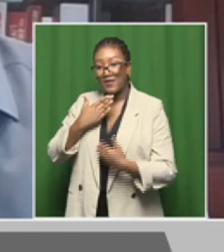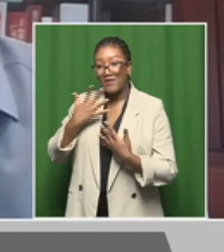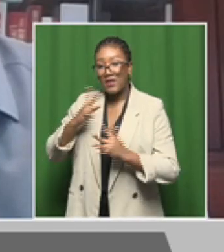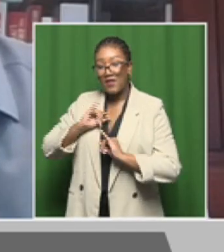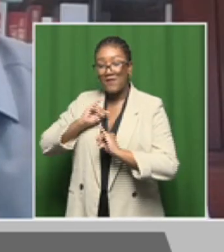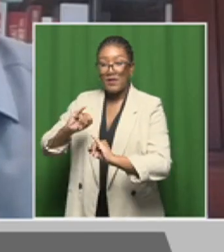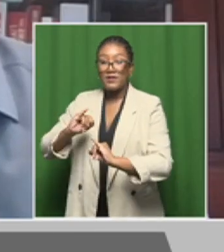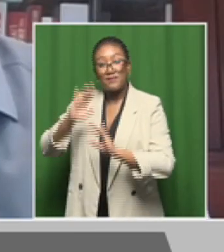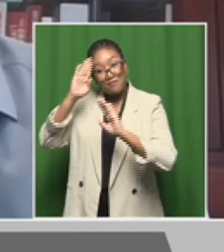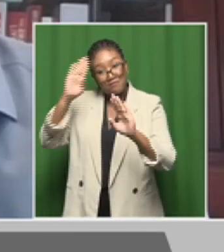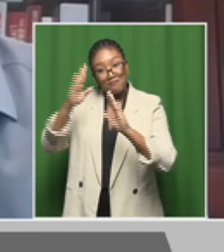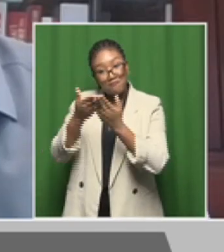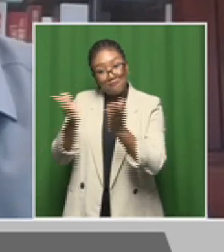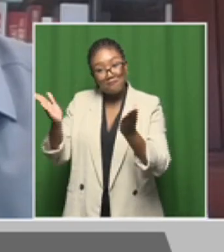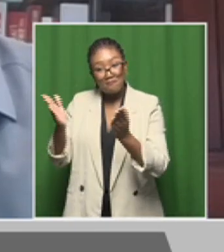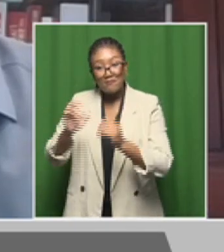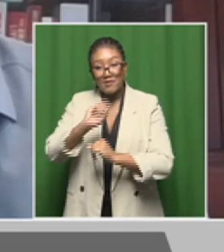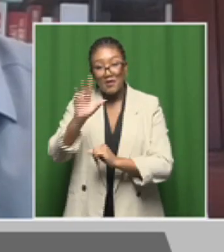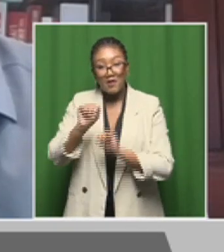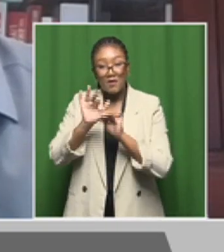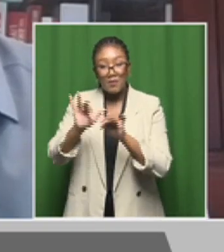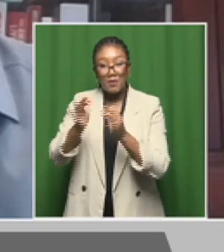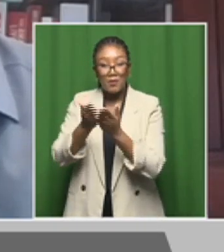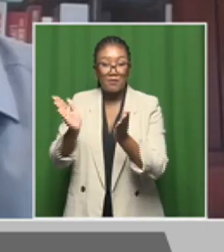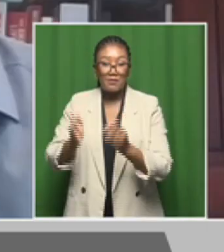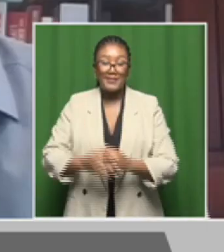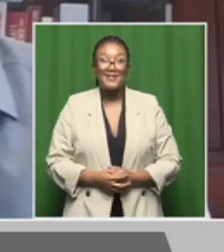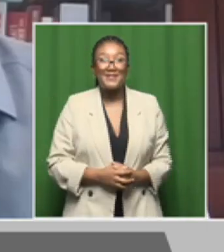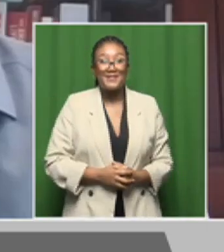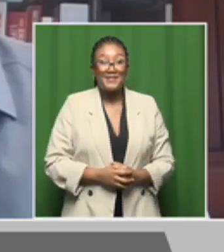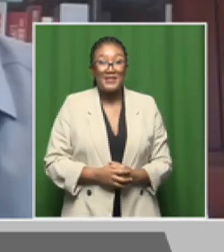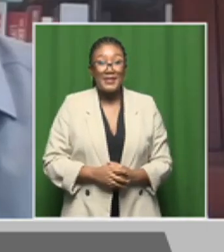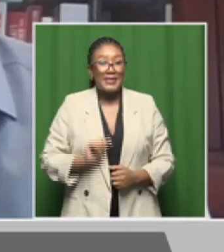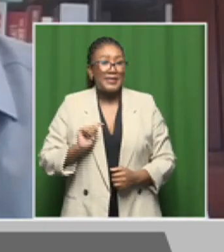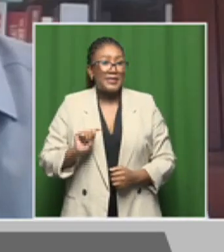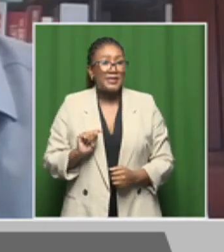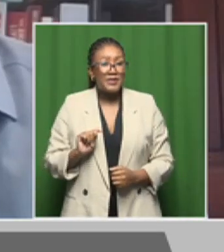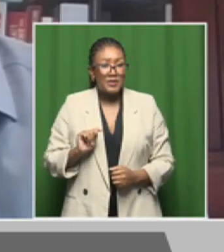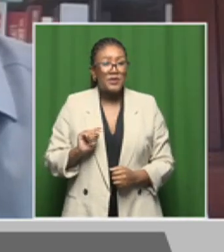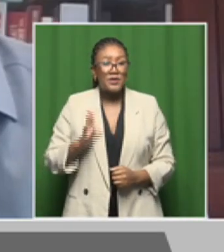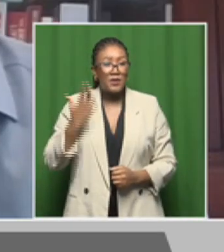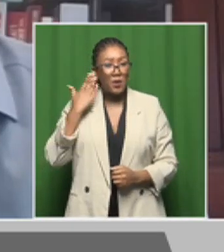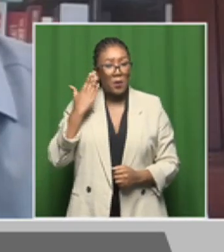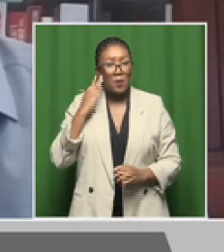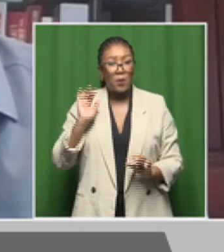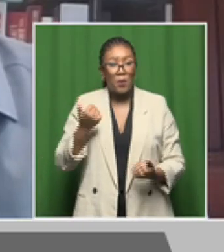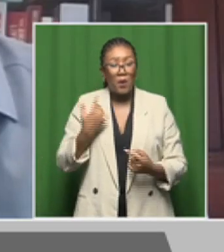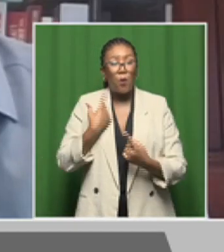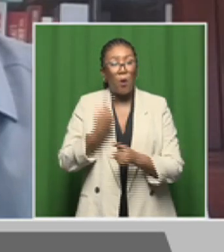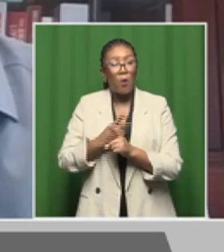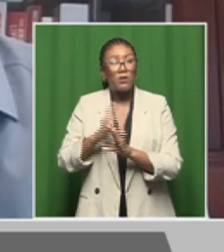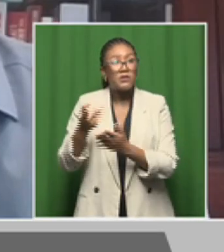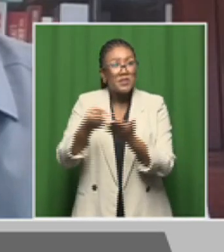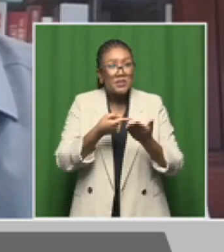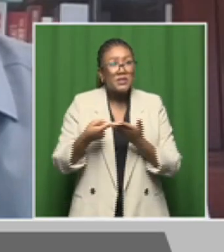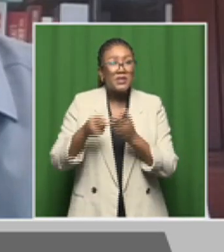all the viewers. So let's just jump straight into it because, we generally tend to discuss diabetes